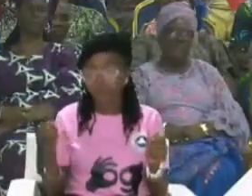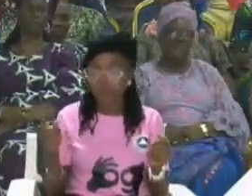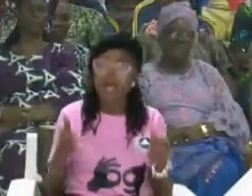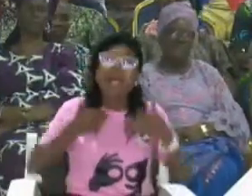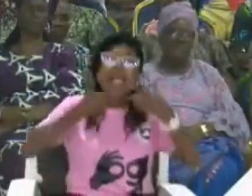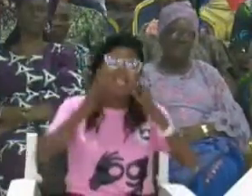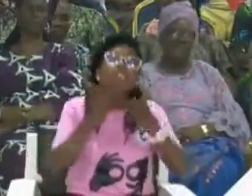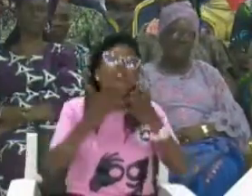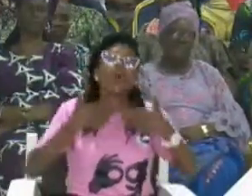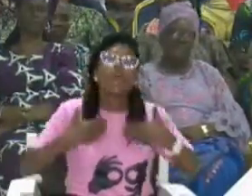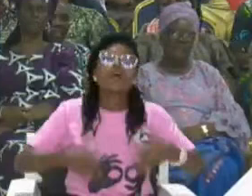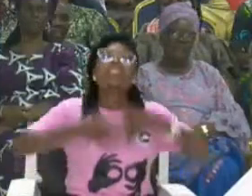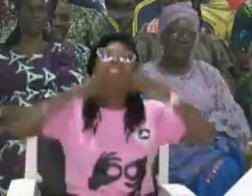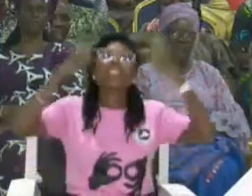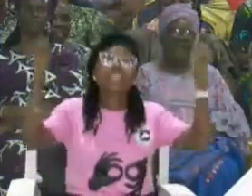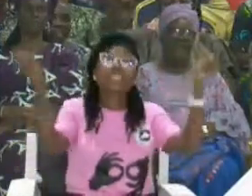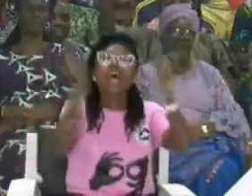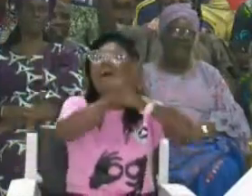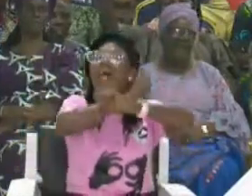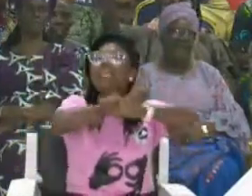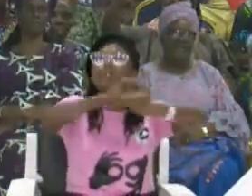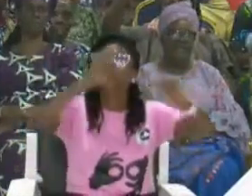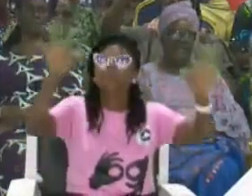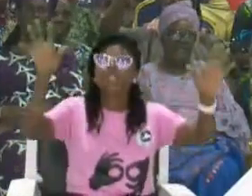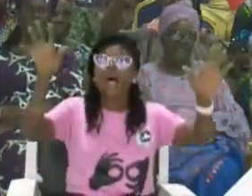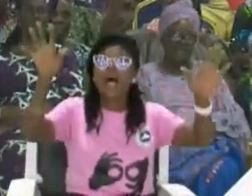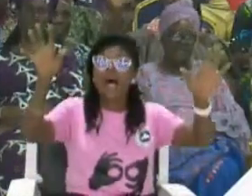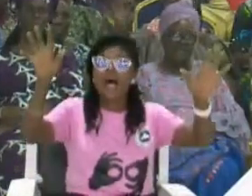Let somebody shout hallelujah.